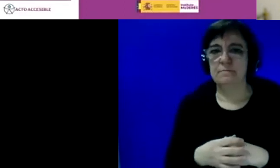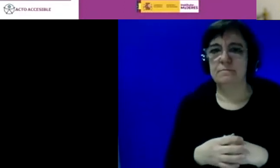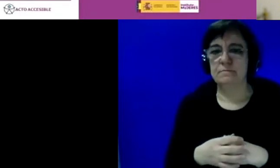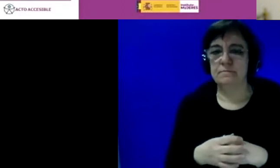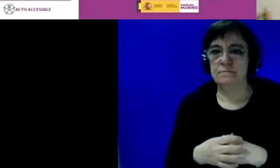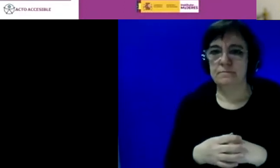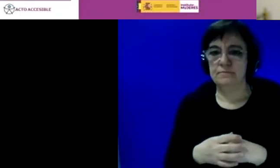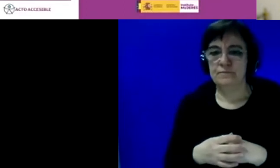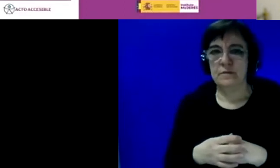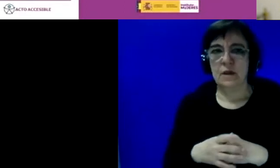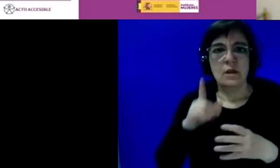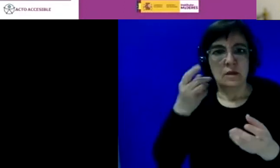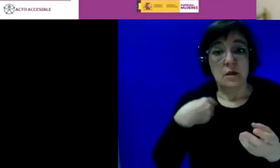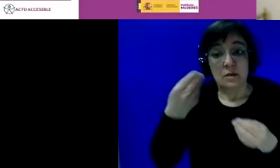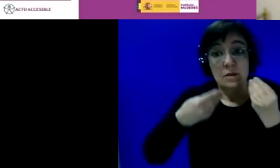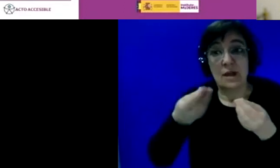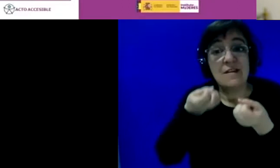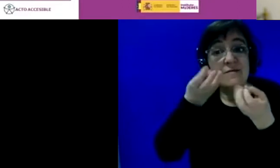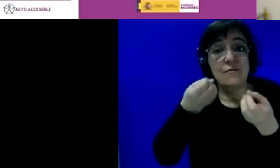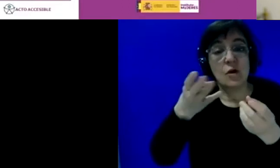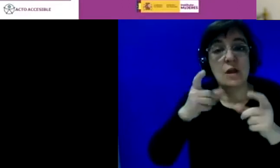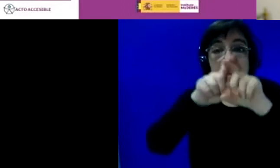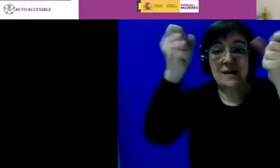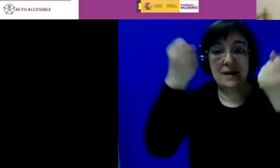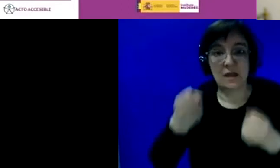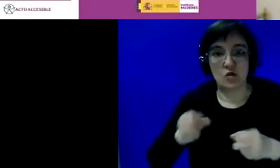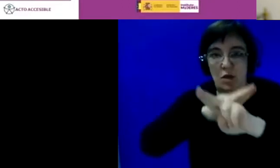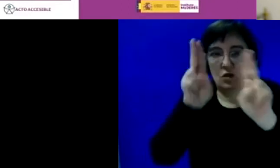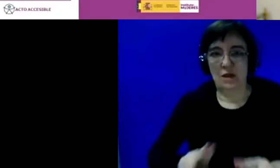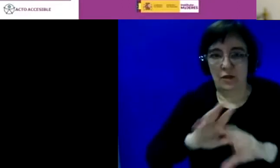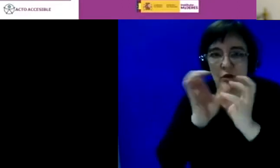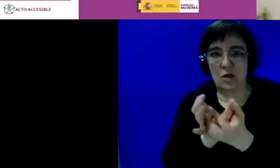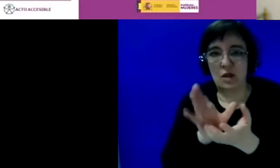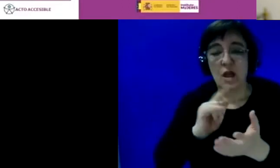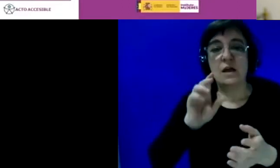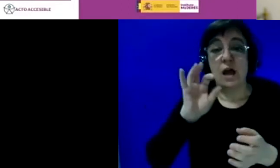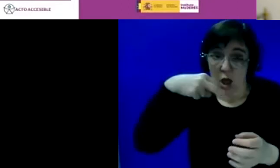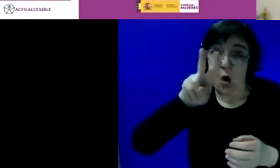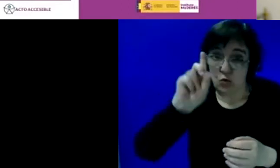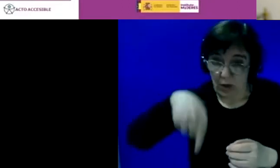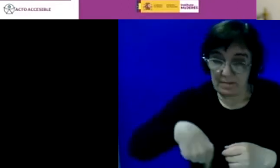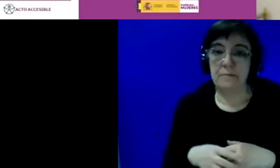international institutions advocating the rights of people with disabilities. Thank you.